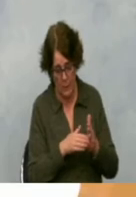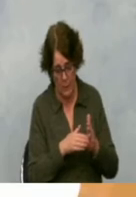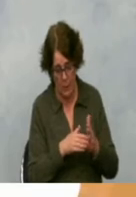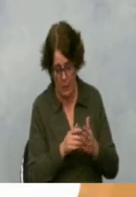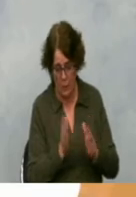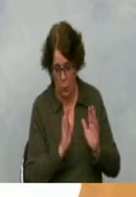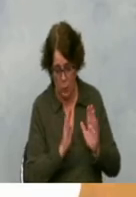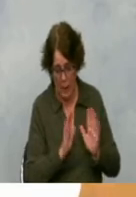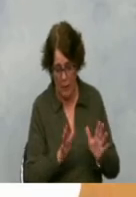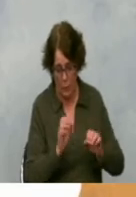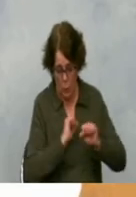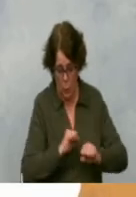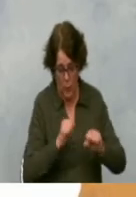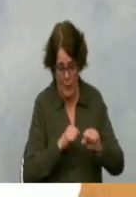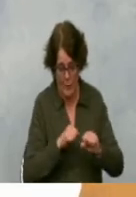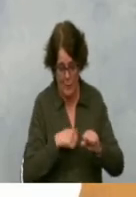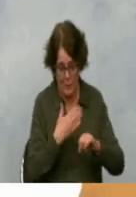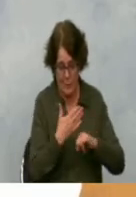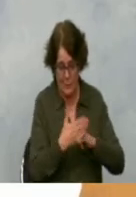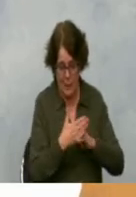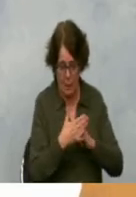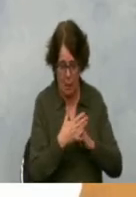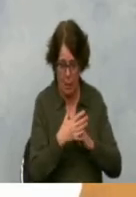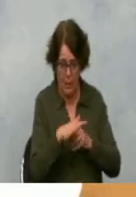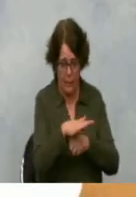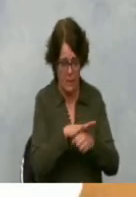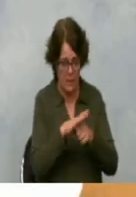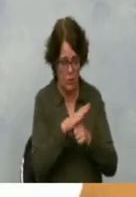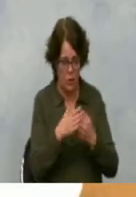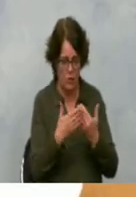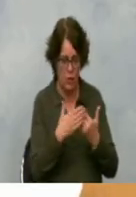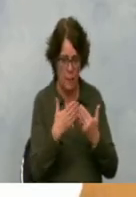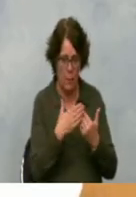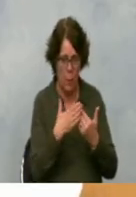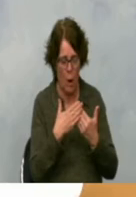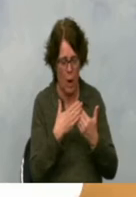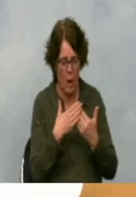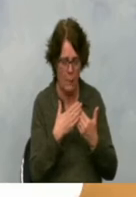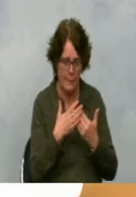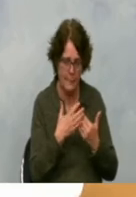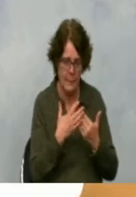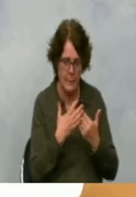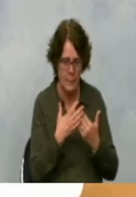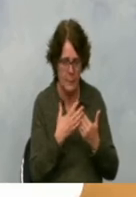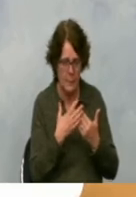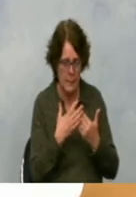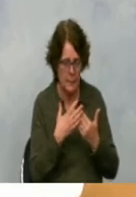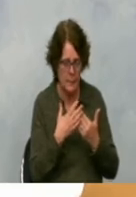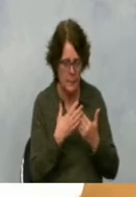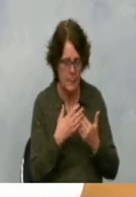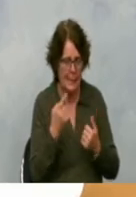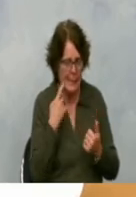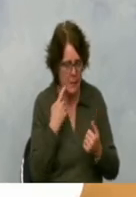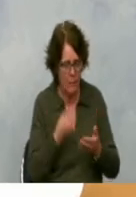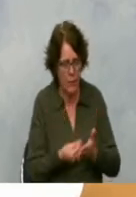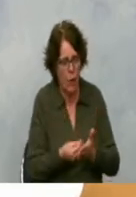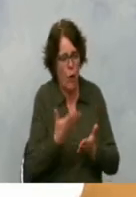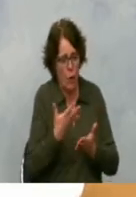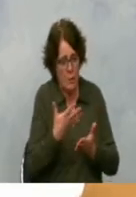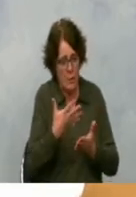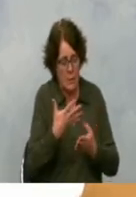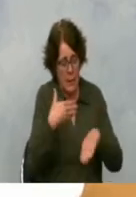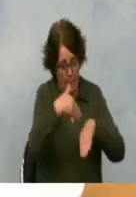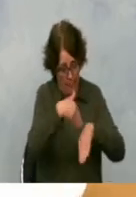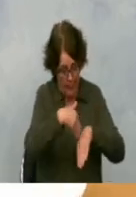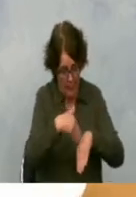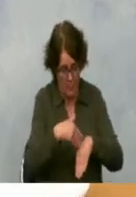wait till we get a climate that's a bit more forgiving in terms of costs. There may also, and this is covered